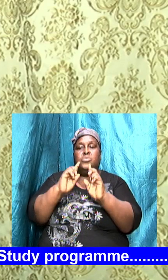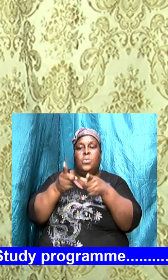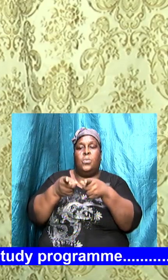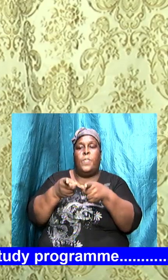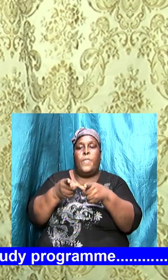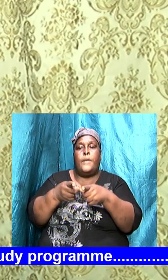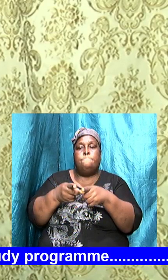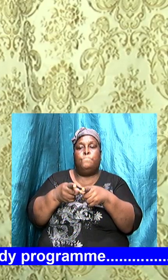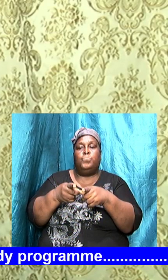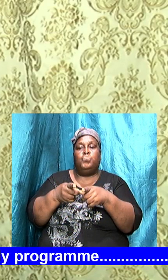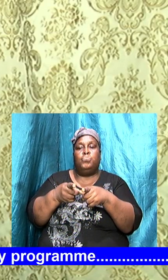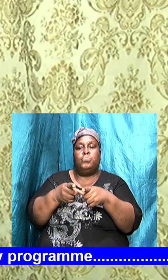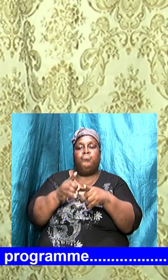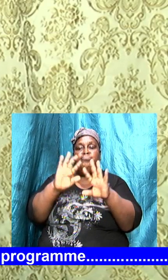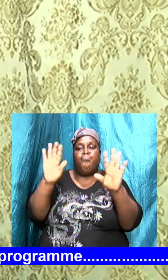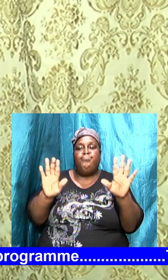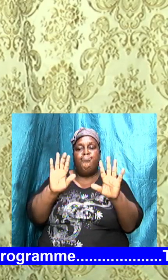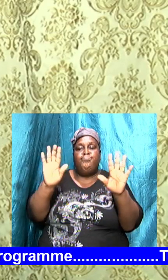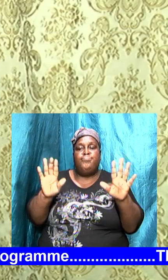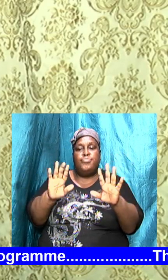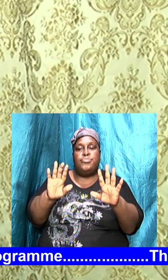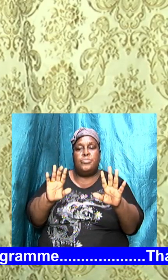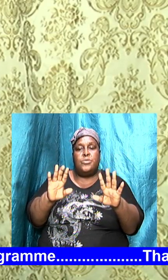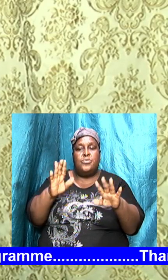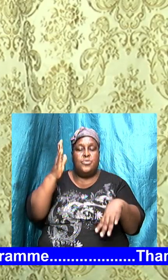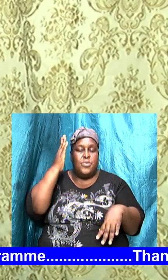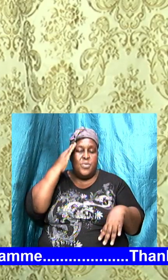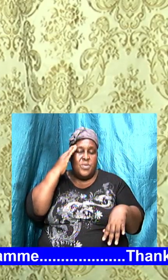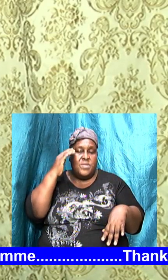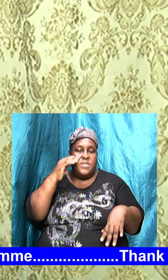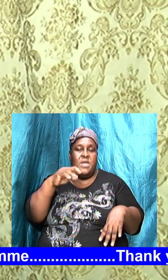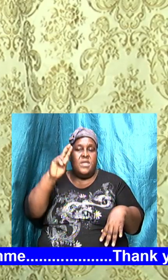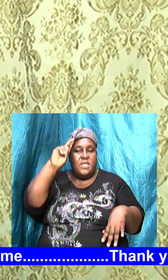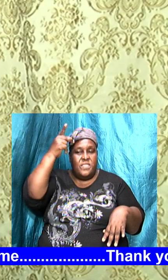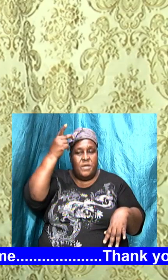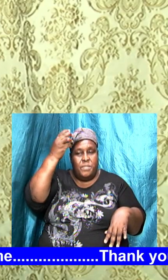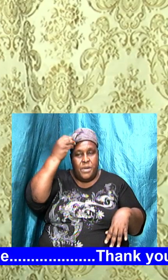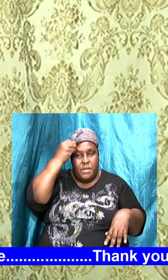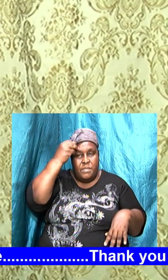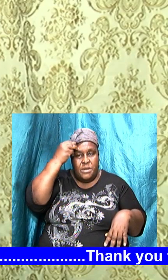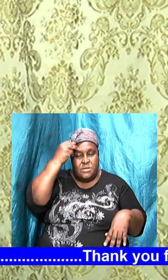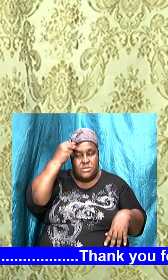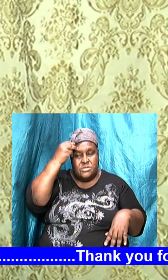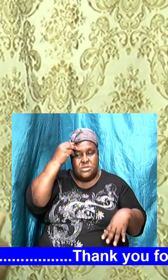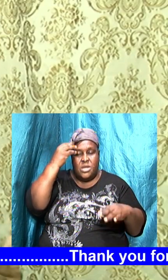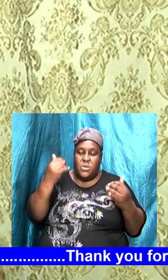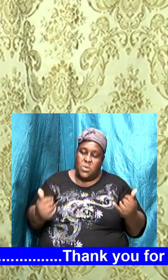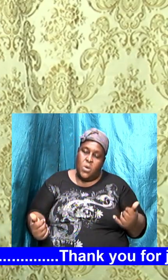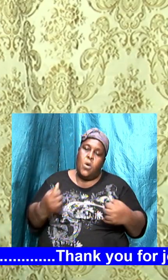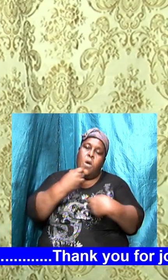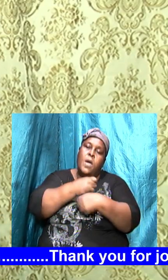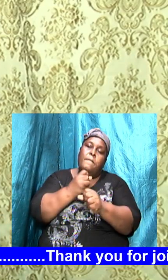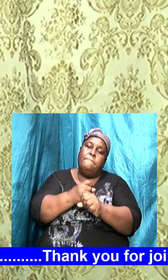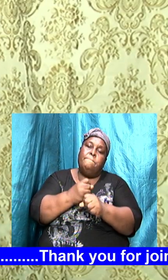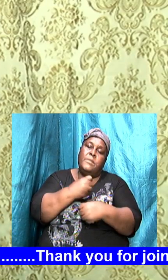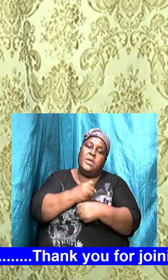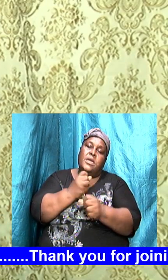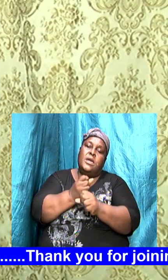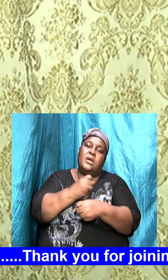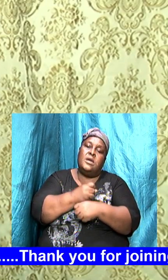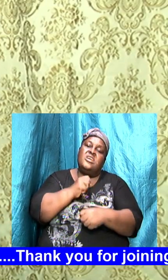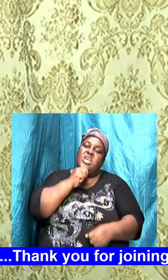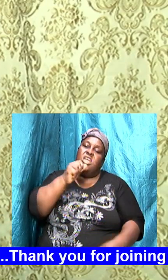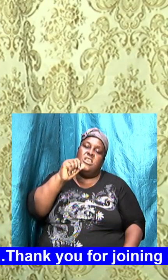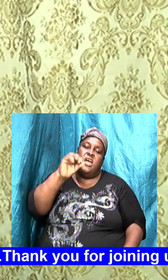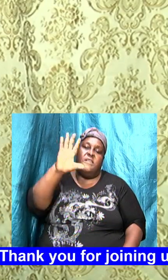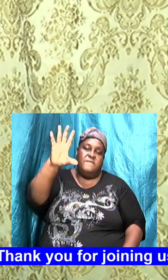amen, go out on Sunday, we are aware that the Prime Minister has now allowed for not